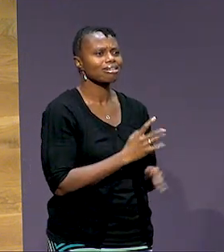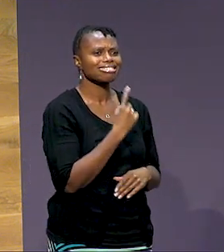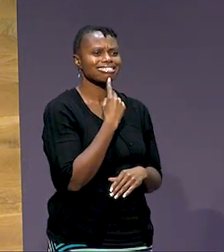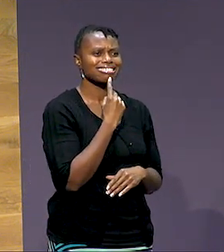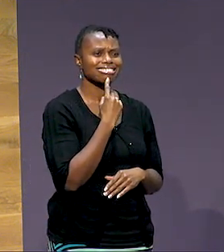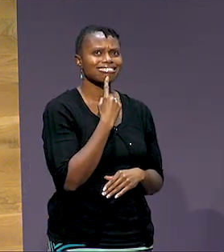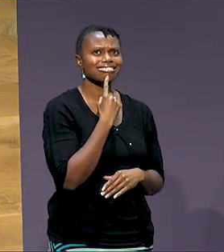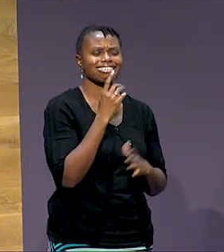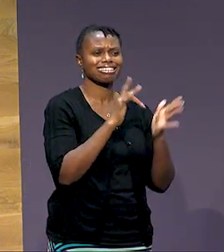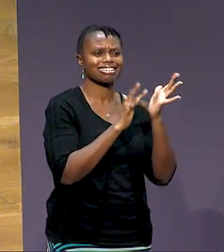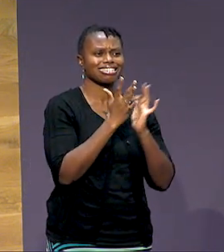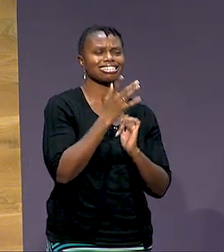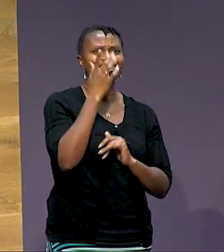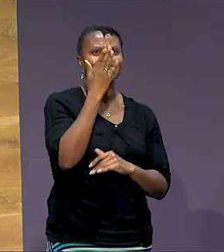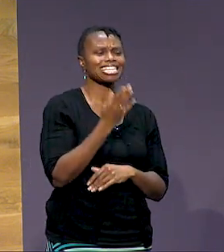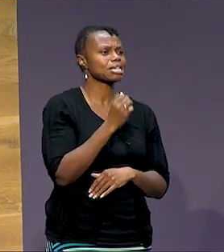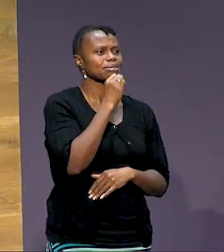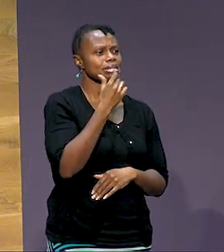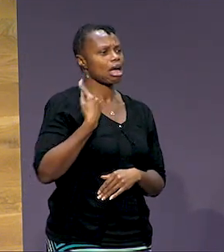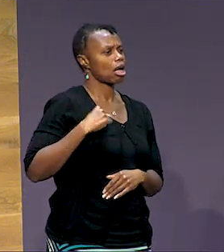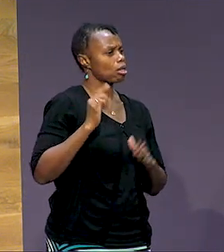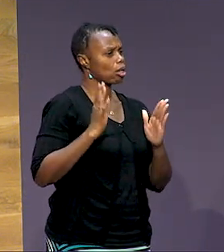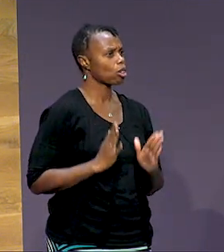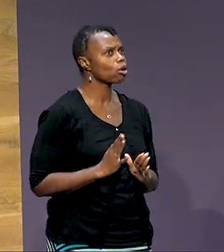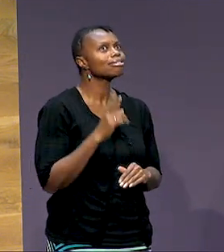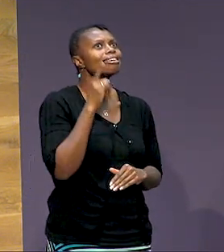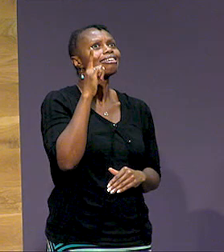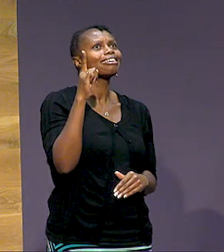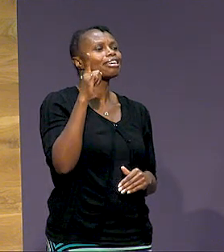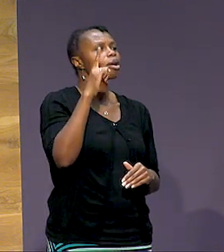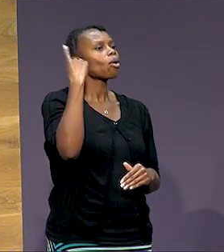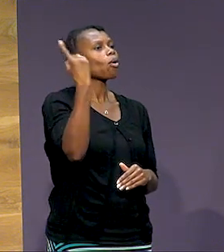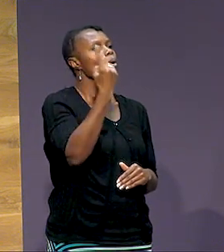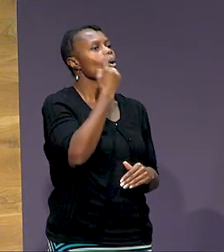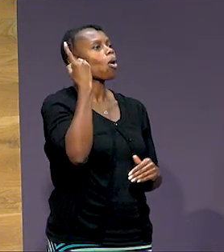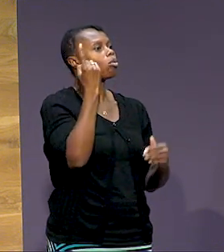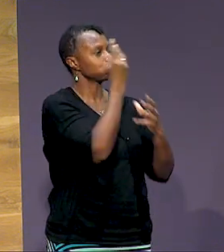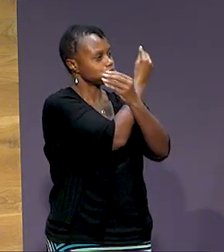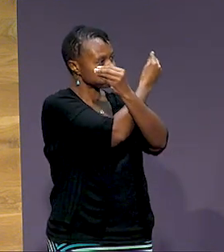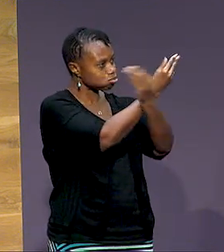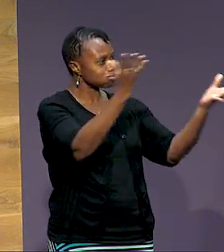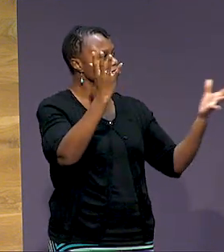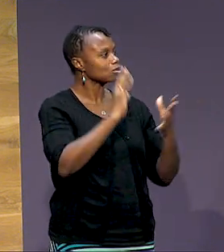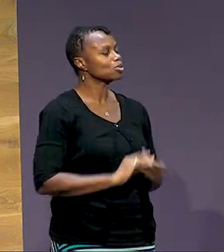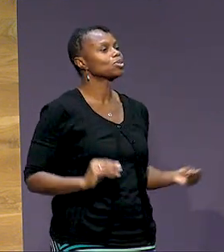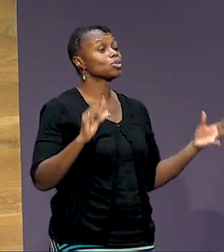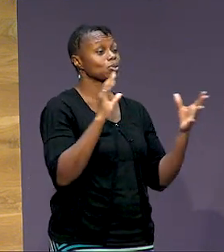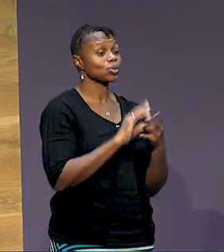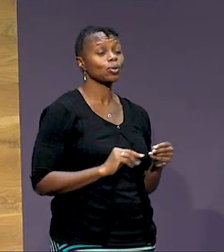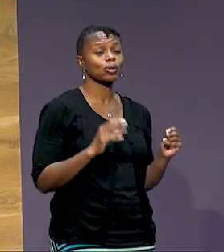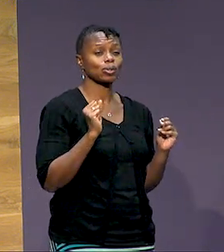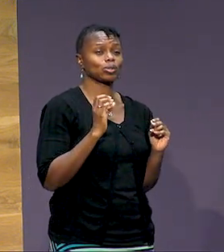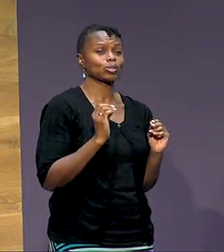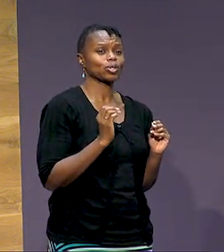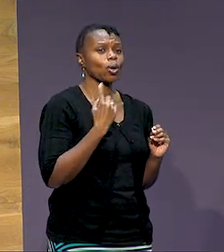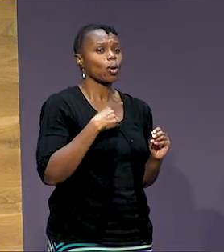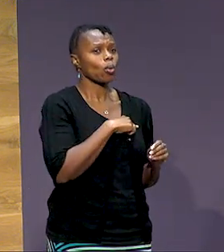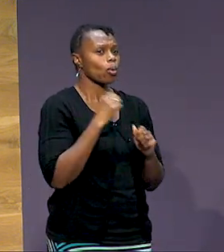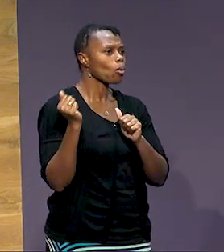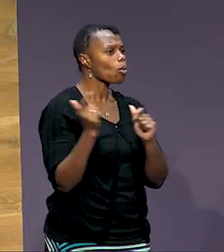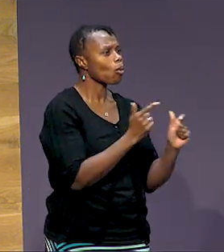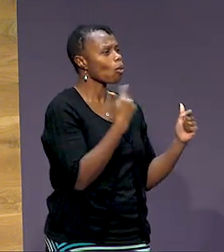told stories. And each one of us is a walking, living story told of God's faithfulness. If we had all